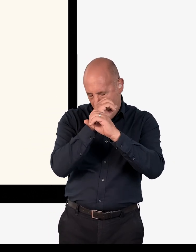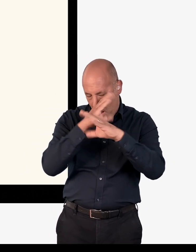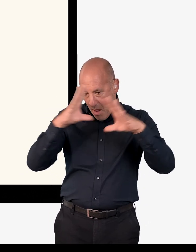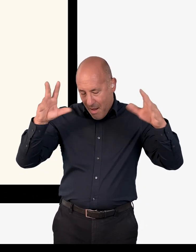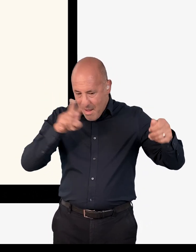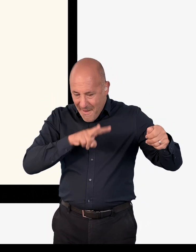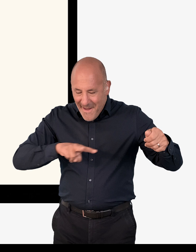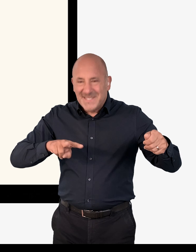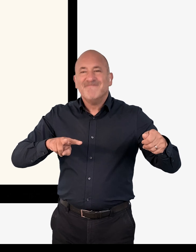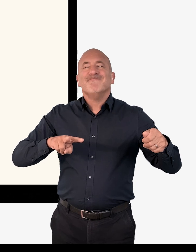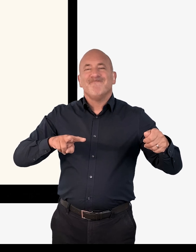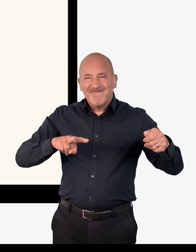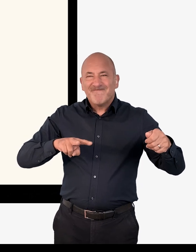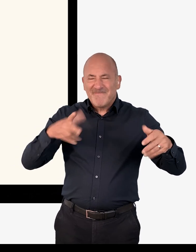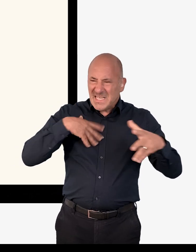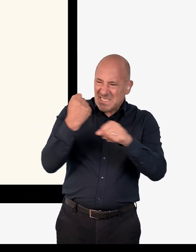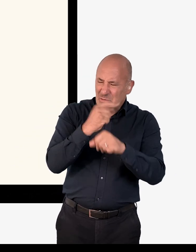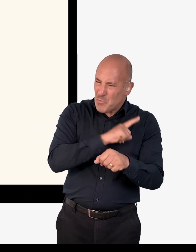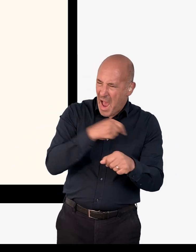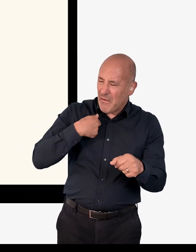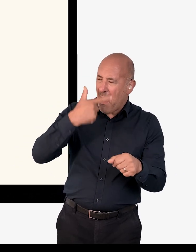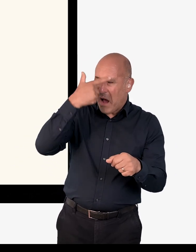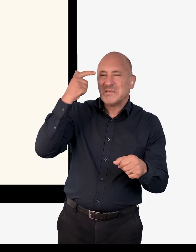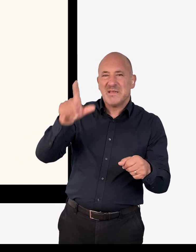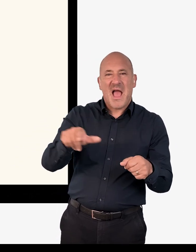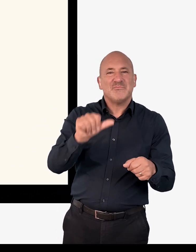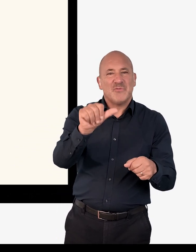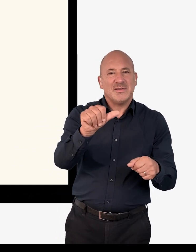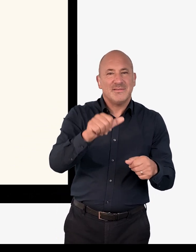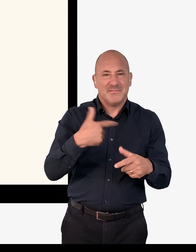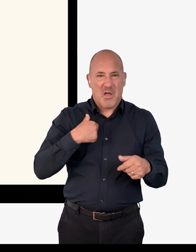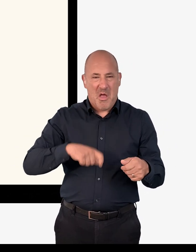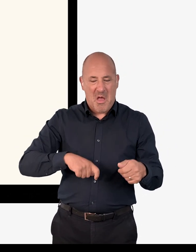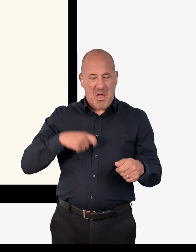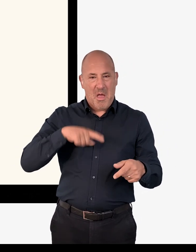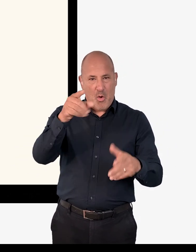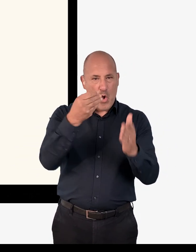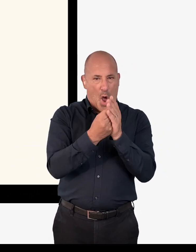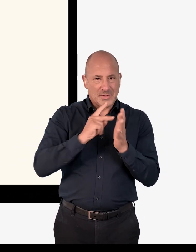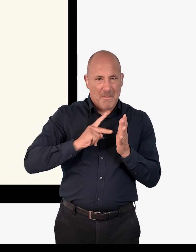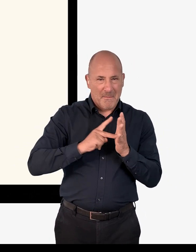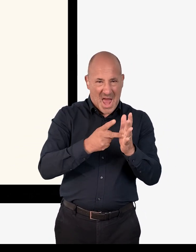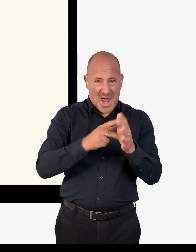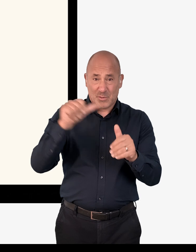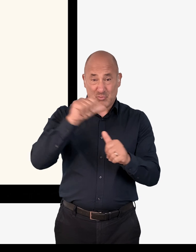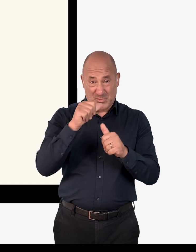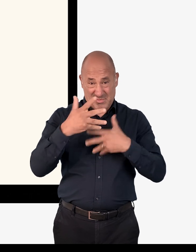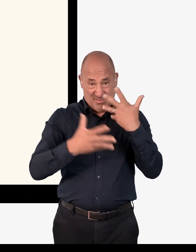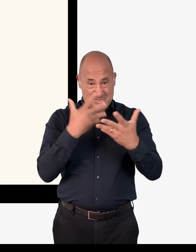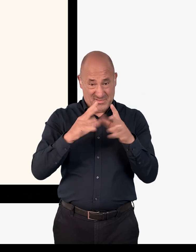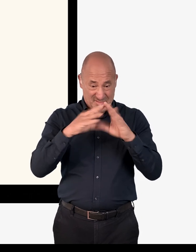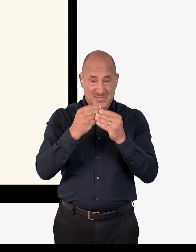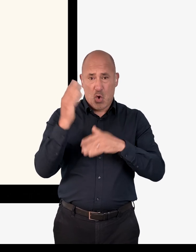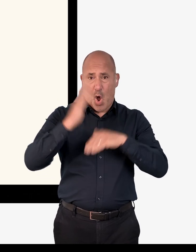This helps us visualise and understand the work to be carried out. It gives us confidence that your cost plan, which should outline